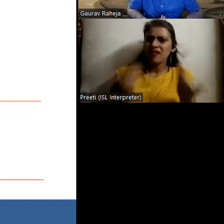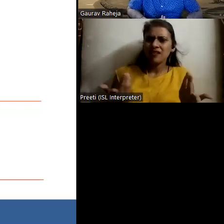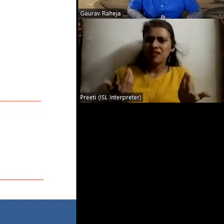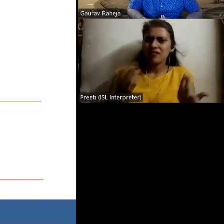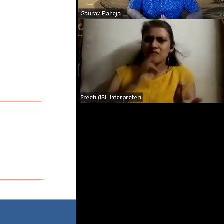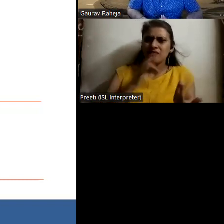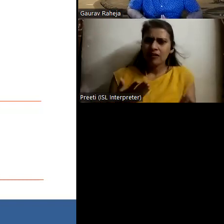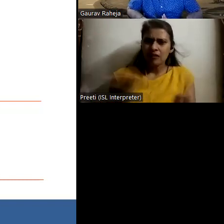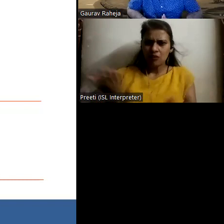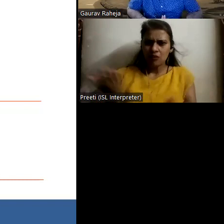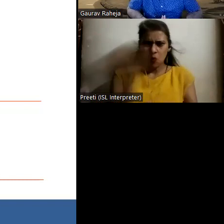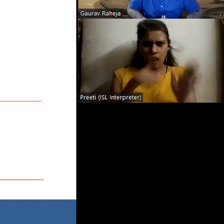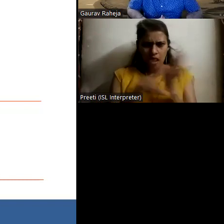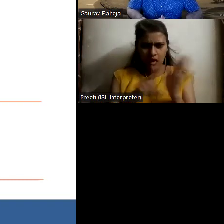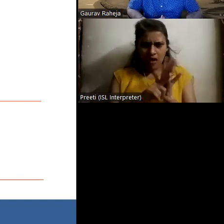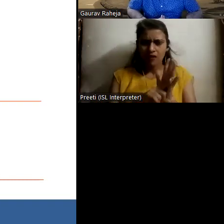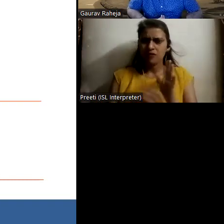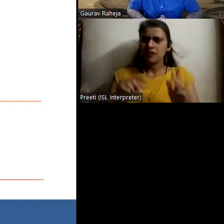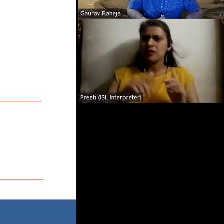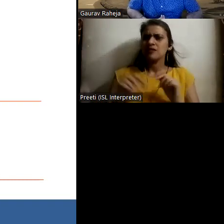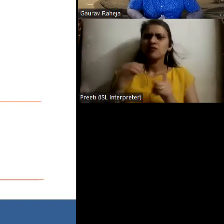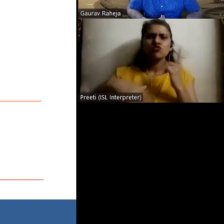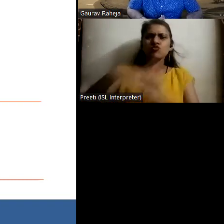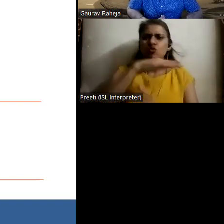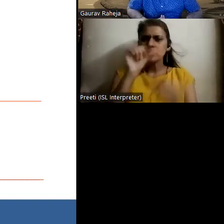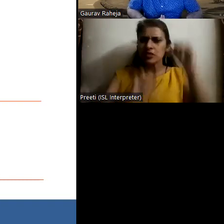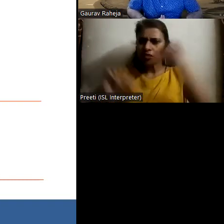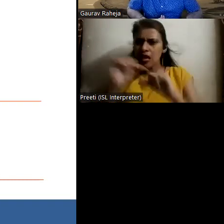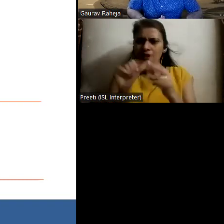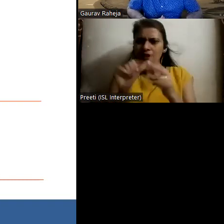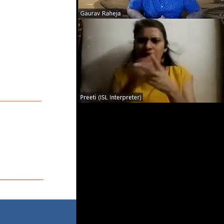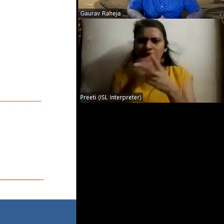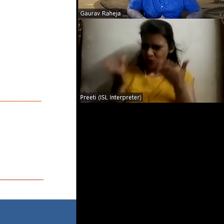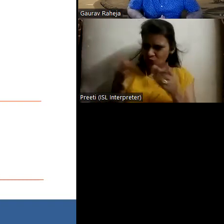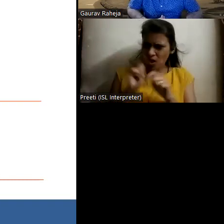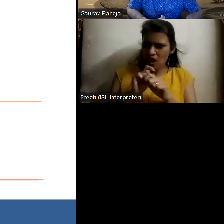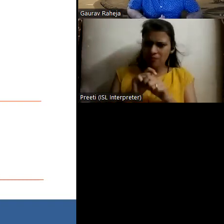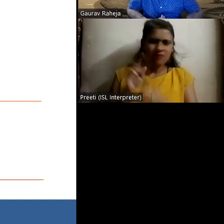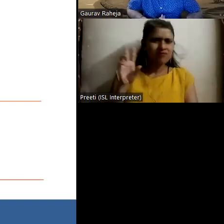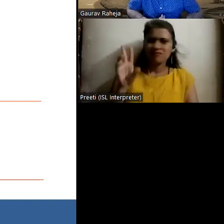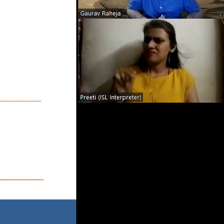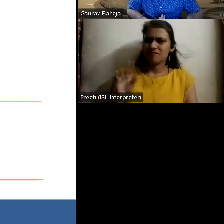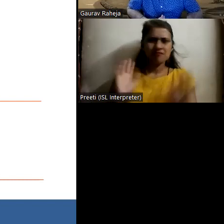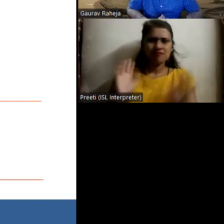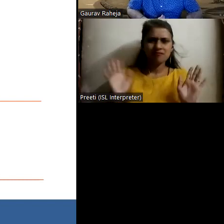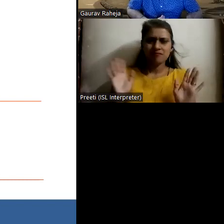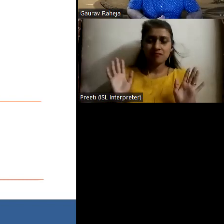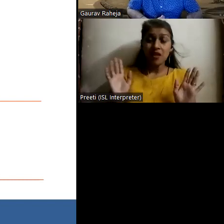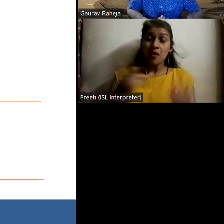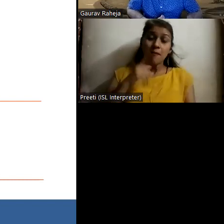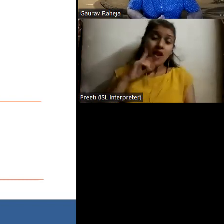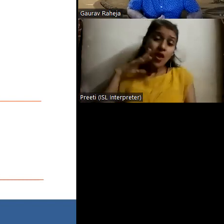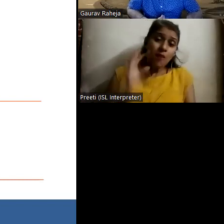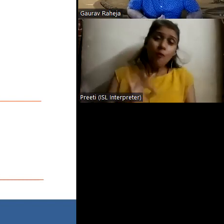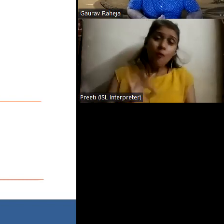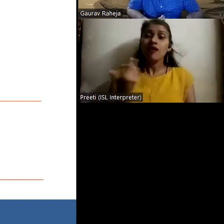legal people, you are social scientists, you are whatever. So I would say no. It is rather more important for